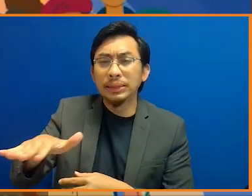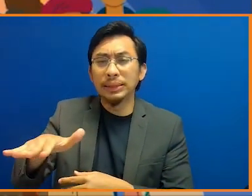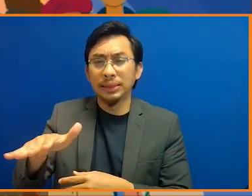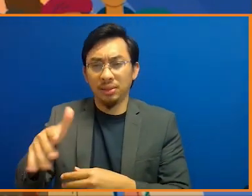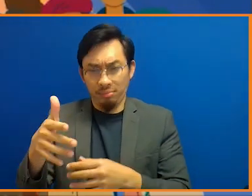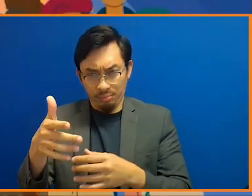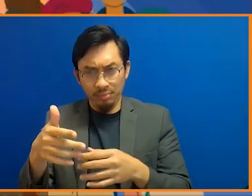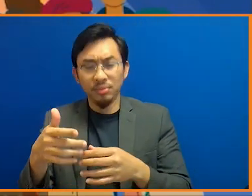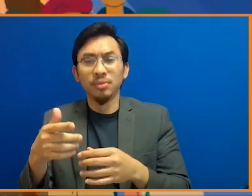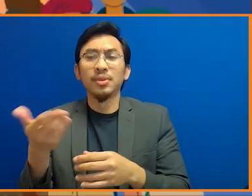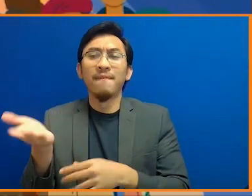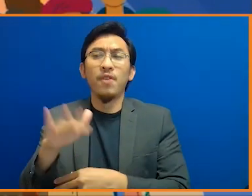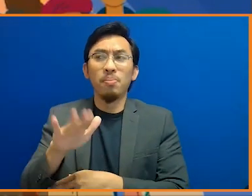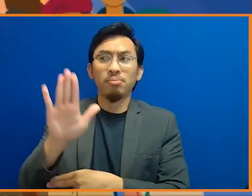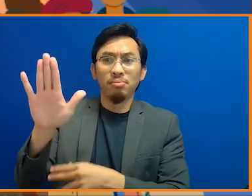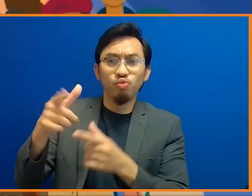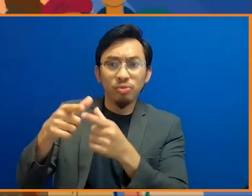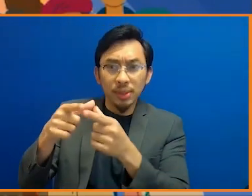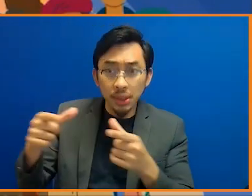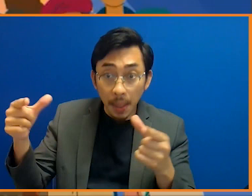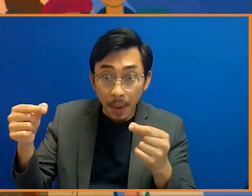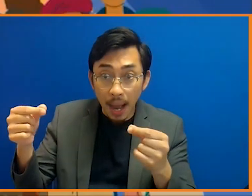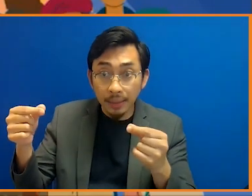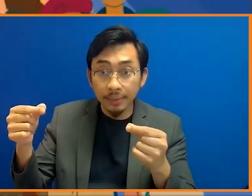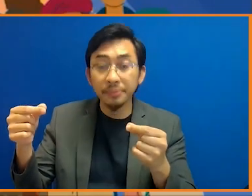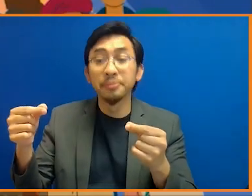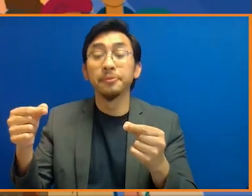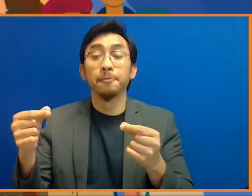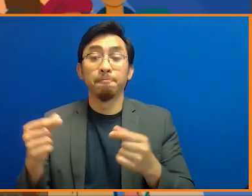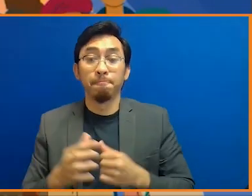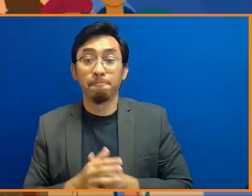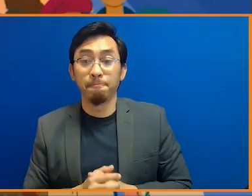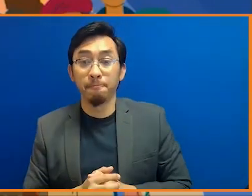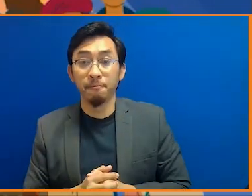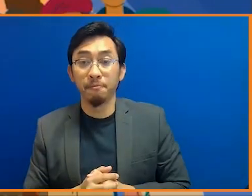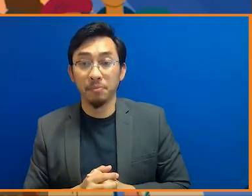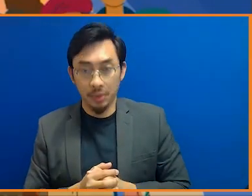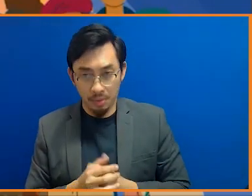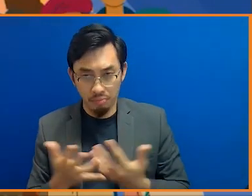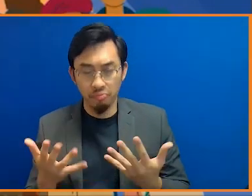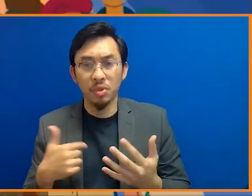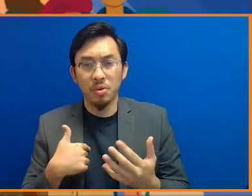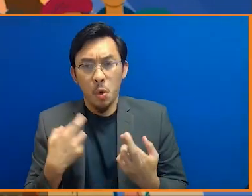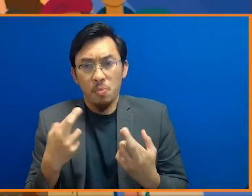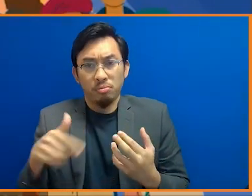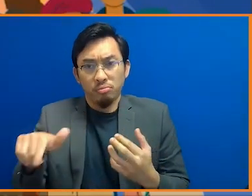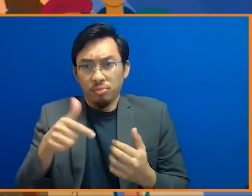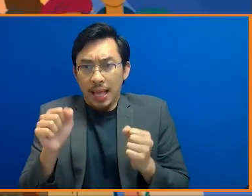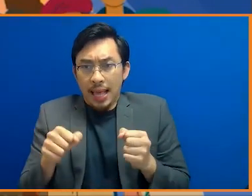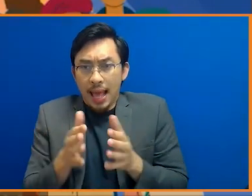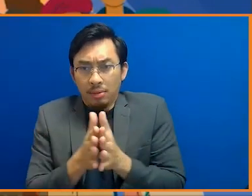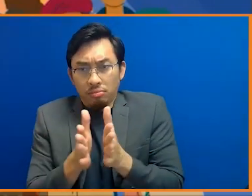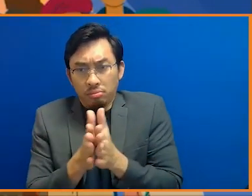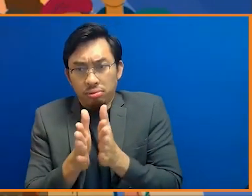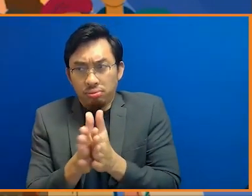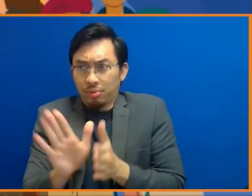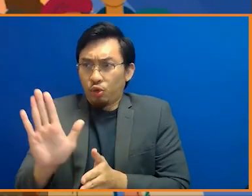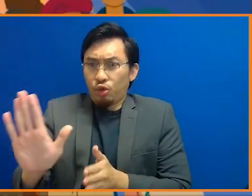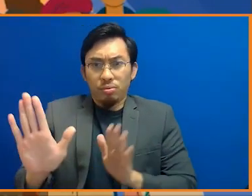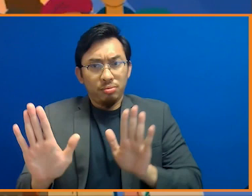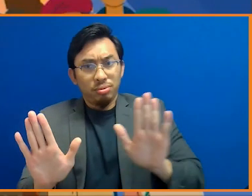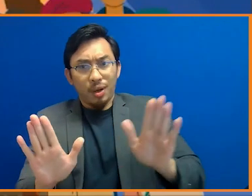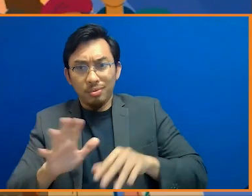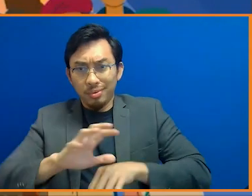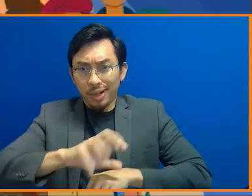you are. And also from those who come from Japan, we expect you can elaborate the